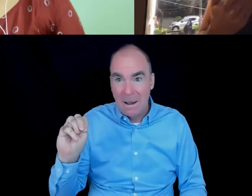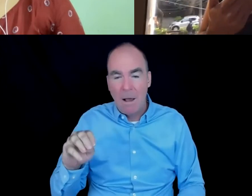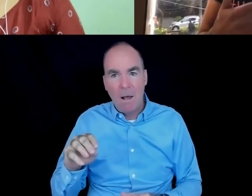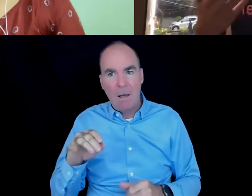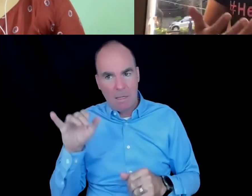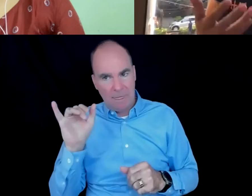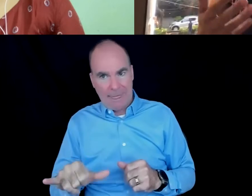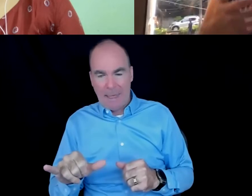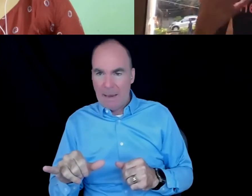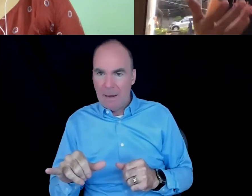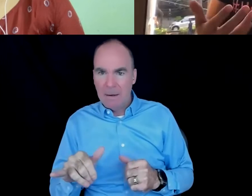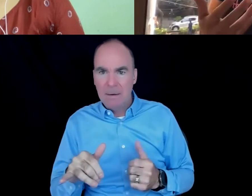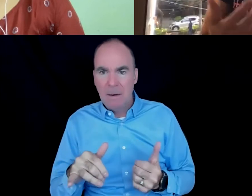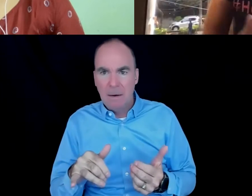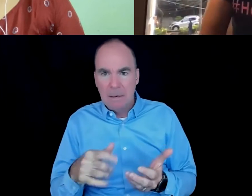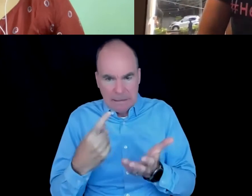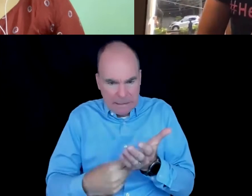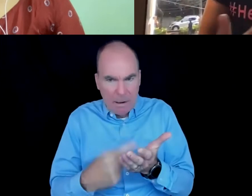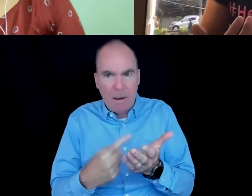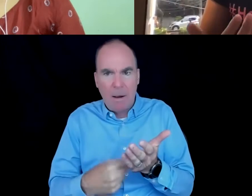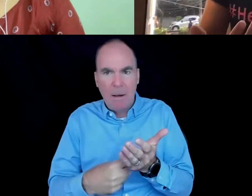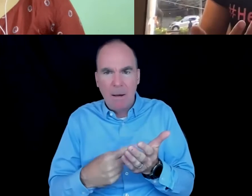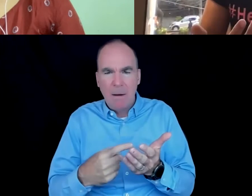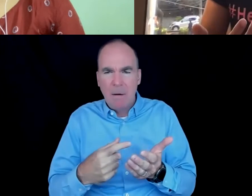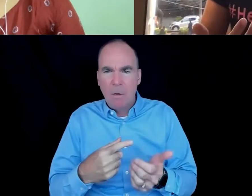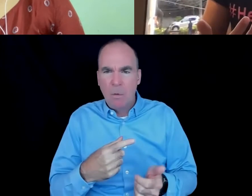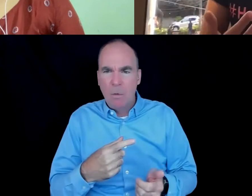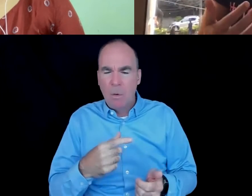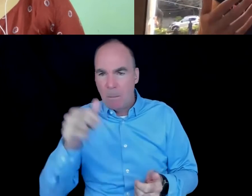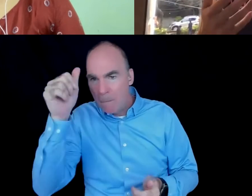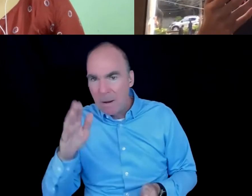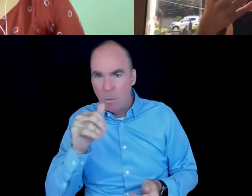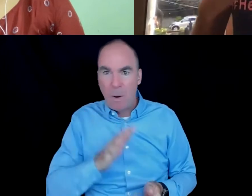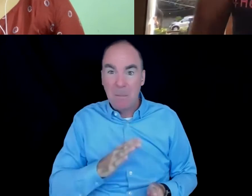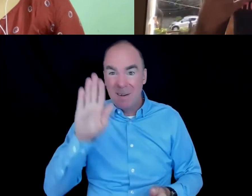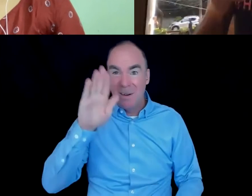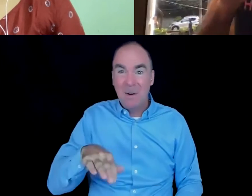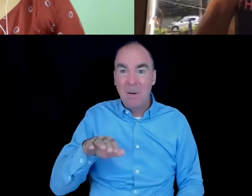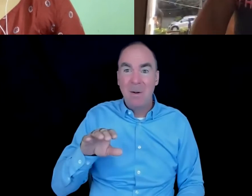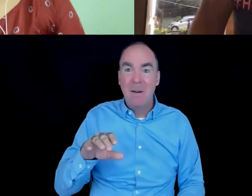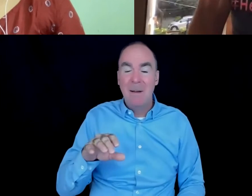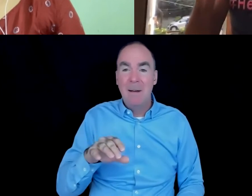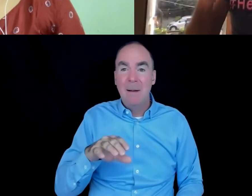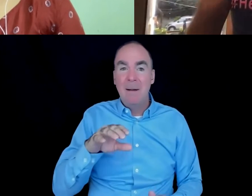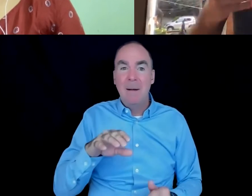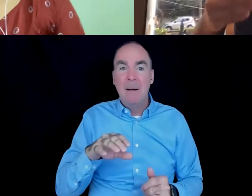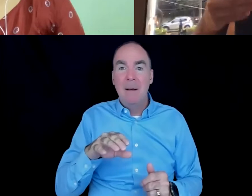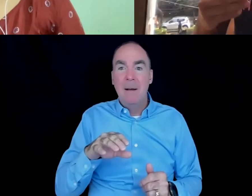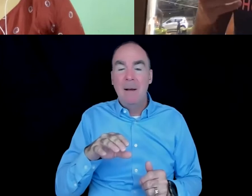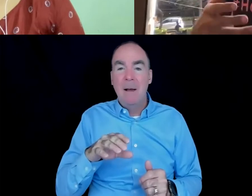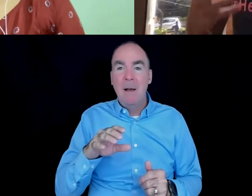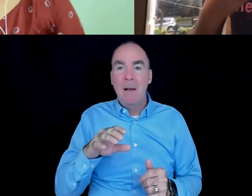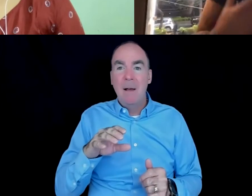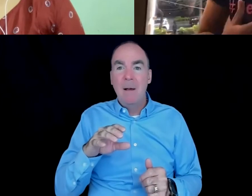in the Islam and in the Holy Book, they are saying like there is no equality in the sex because